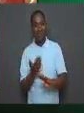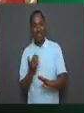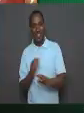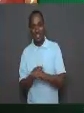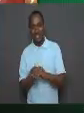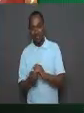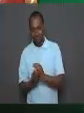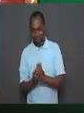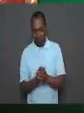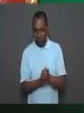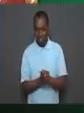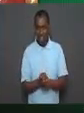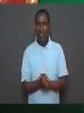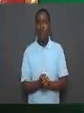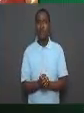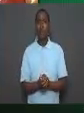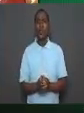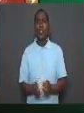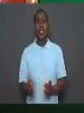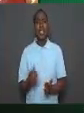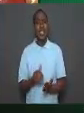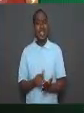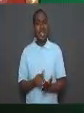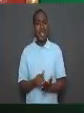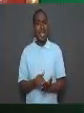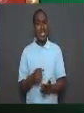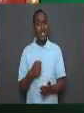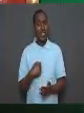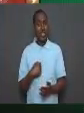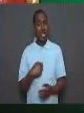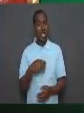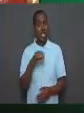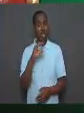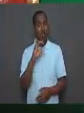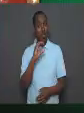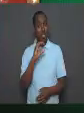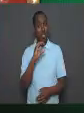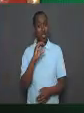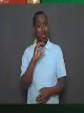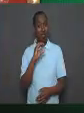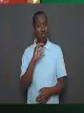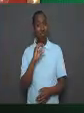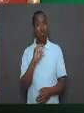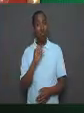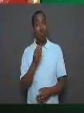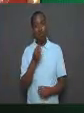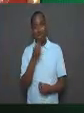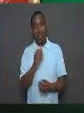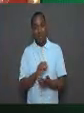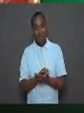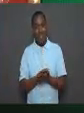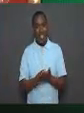Also, make sure that the water you drink or use to wash your food